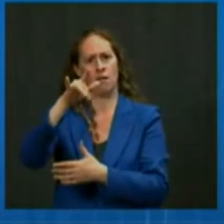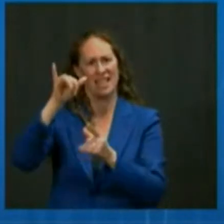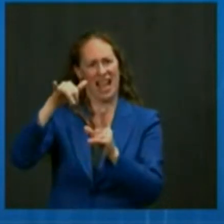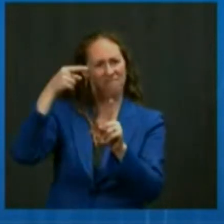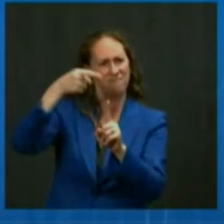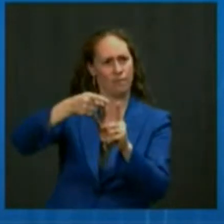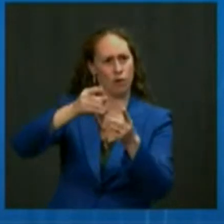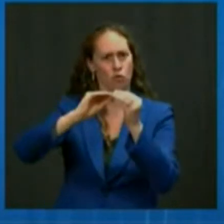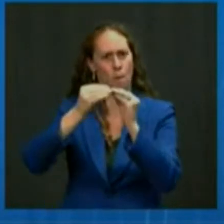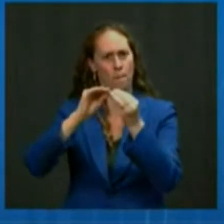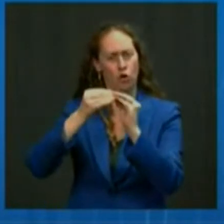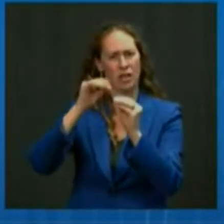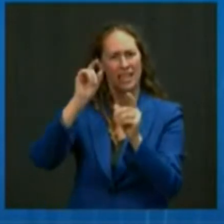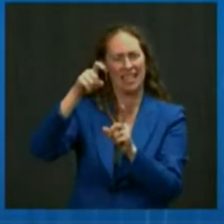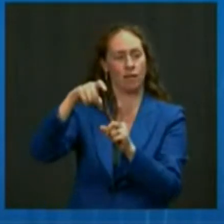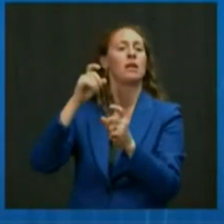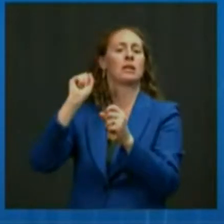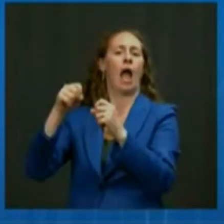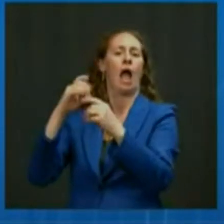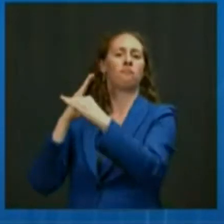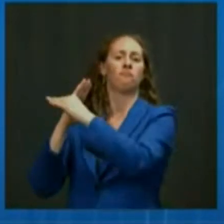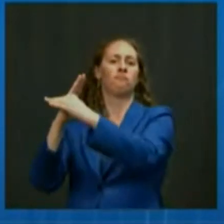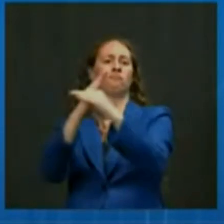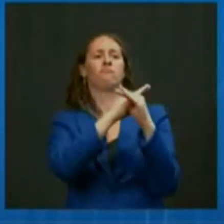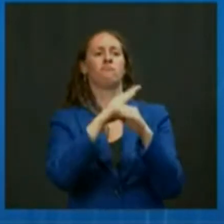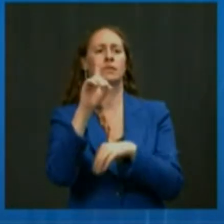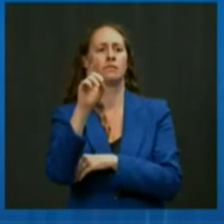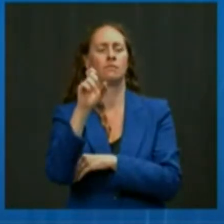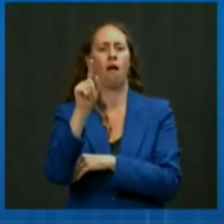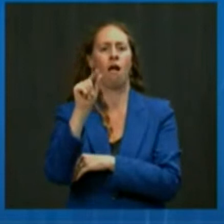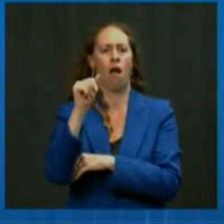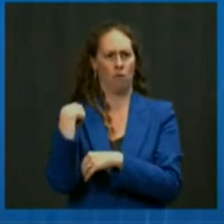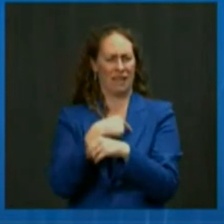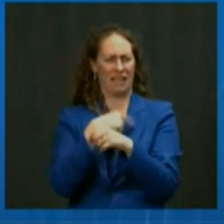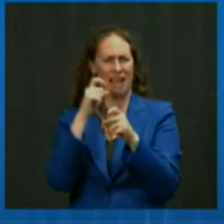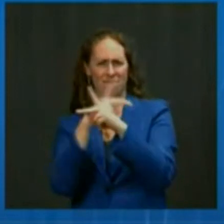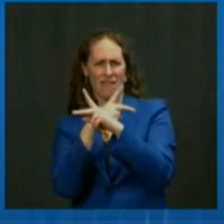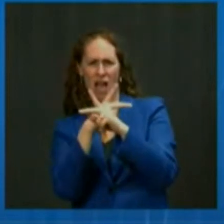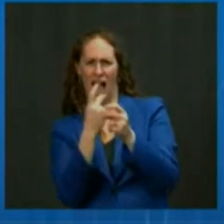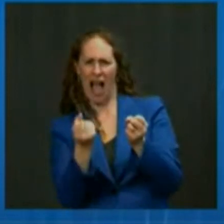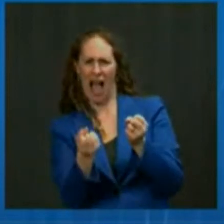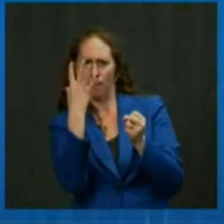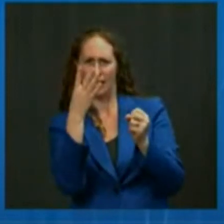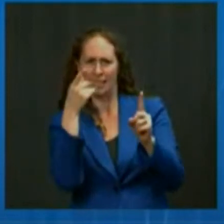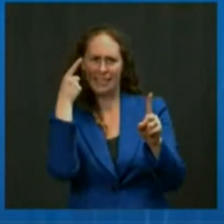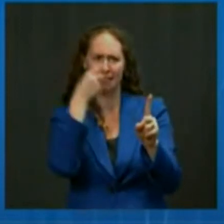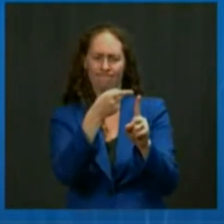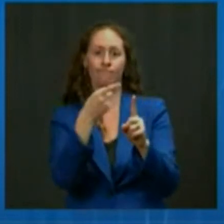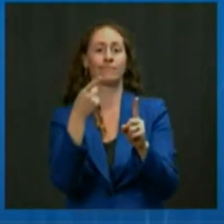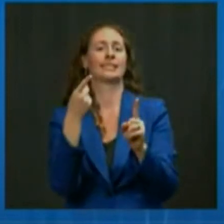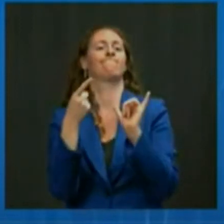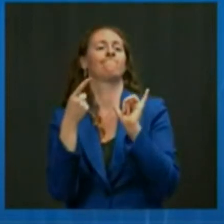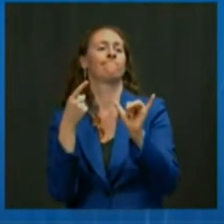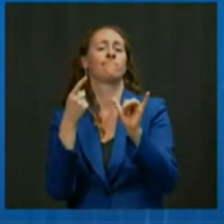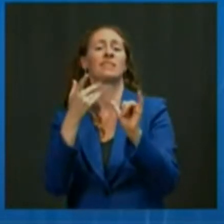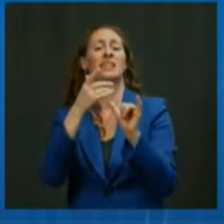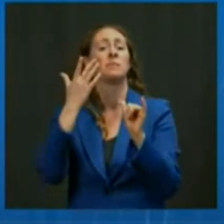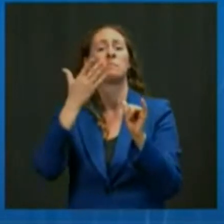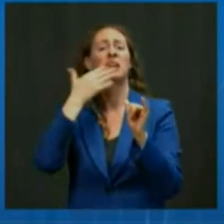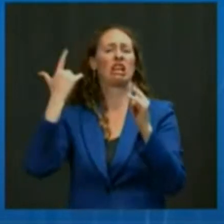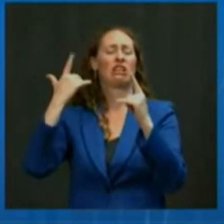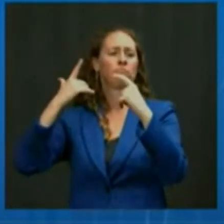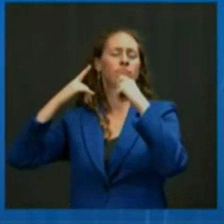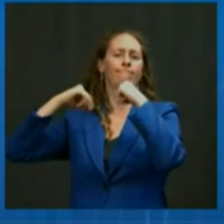the original variant, is clearly the titer is much lower. As you see, it all goes down